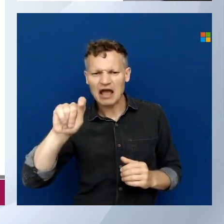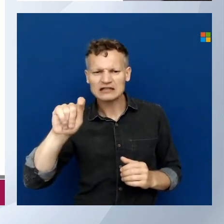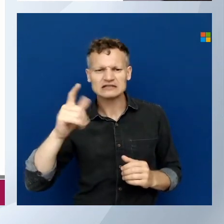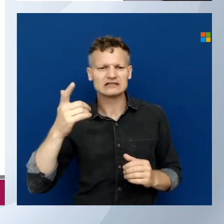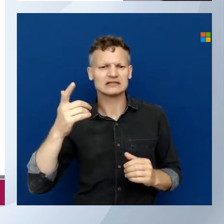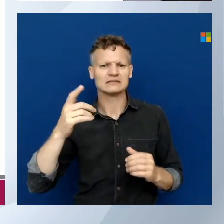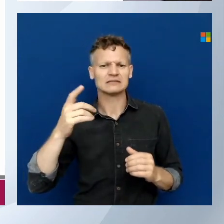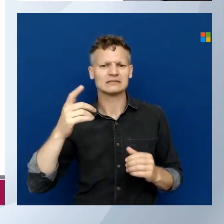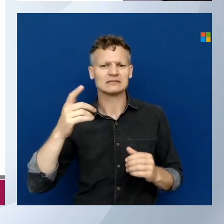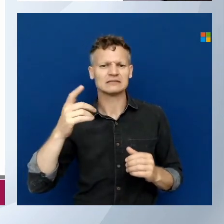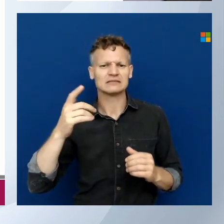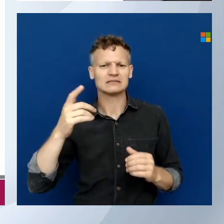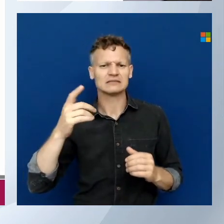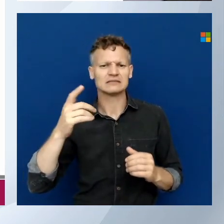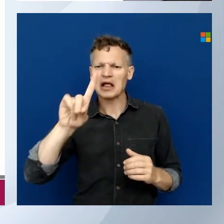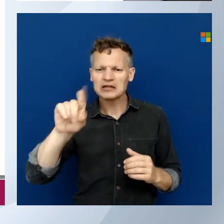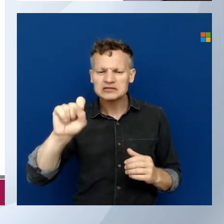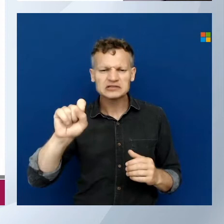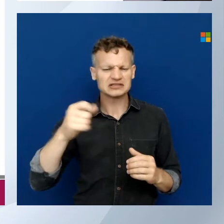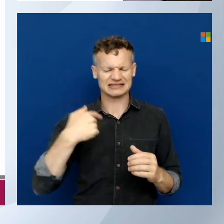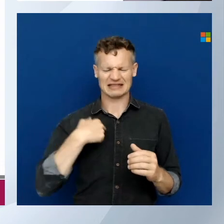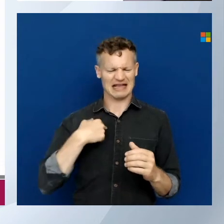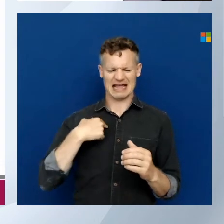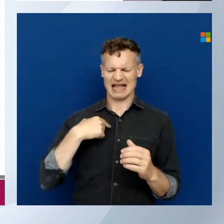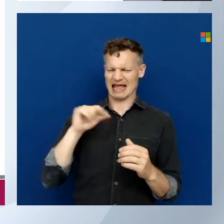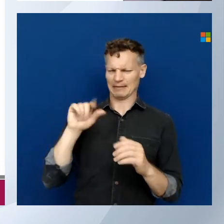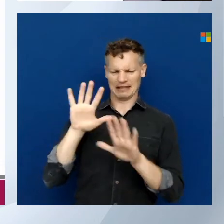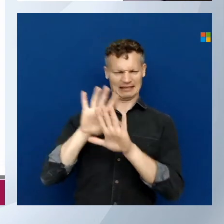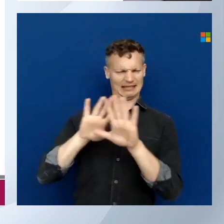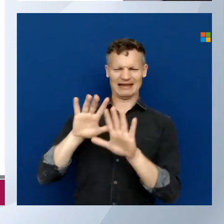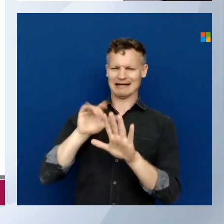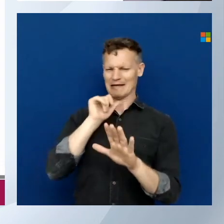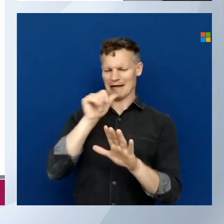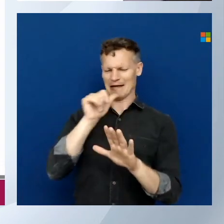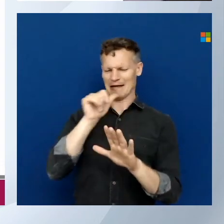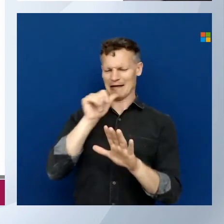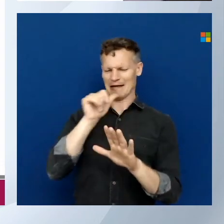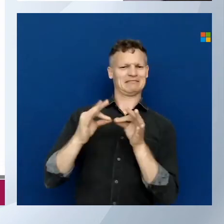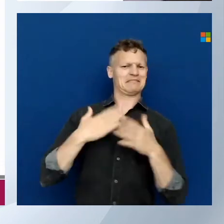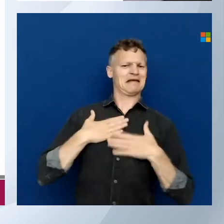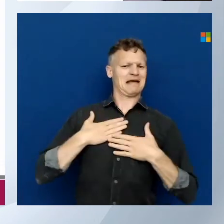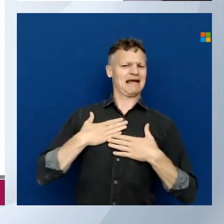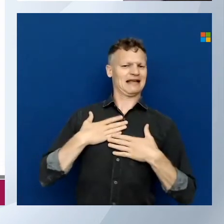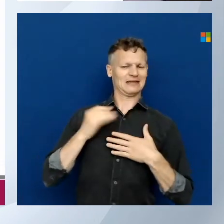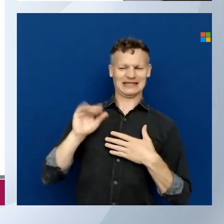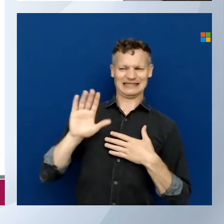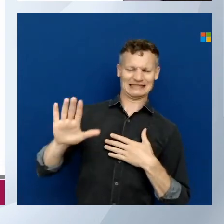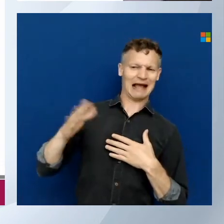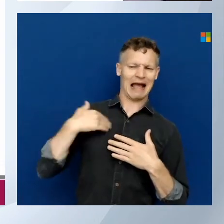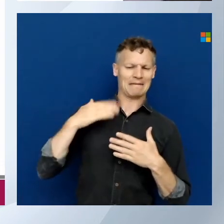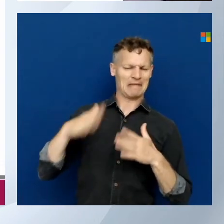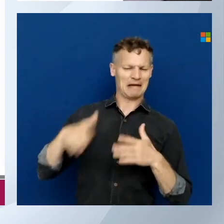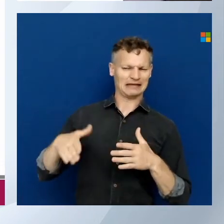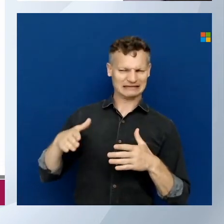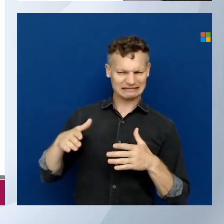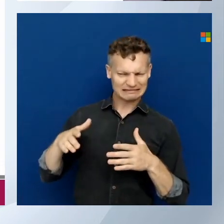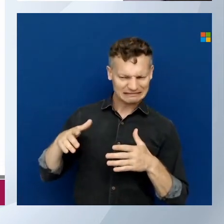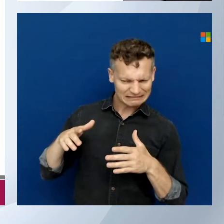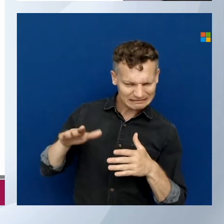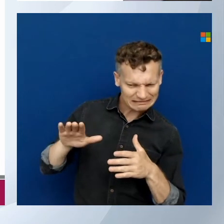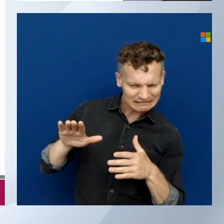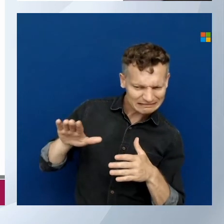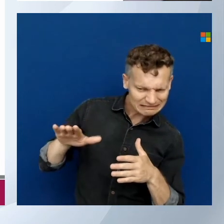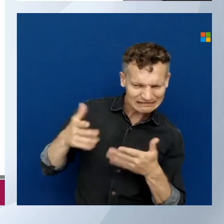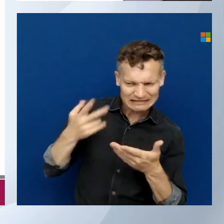terms that I need to understand and play with a lot. So one of the good things that I found was this